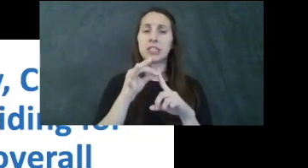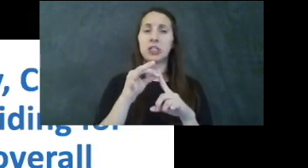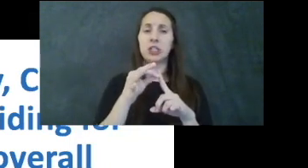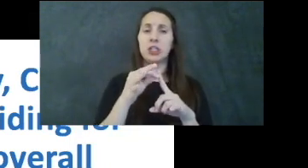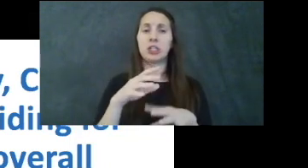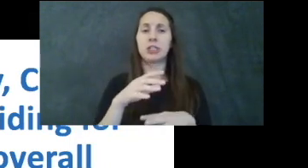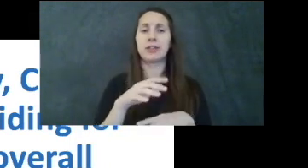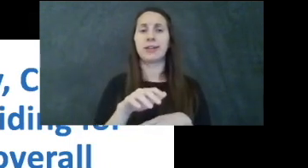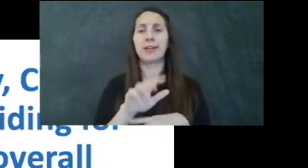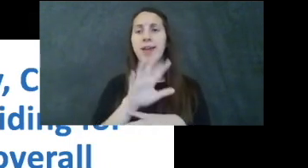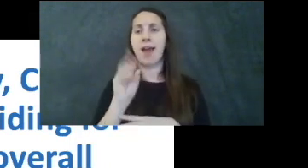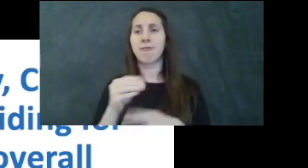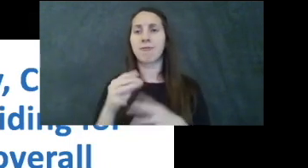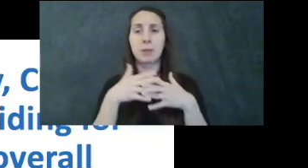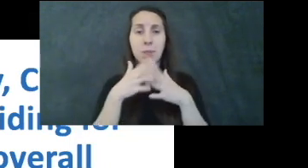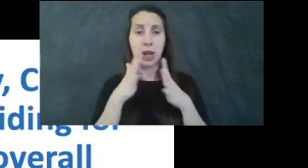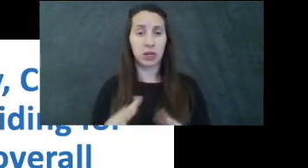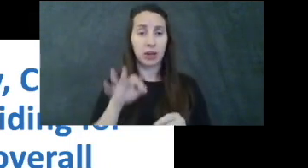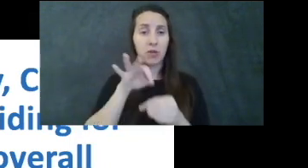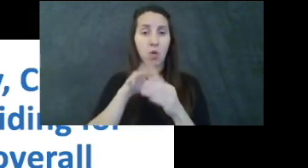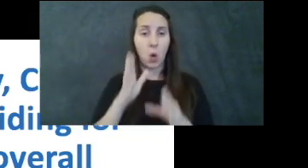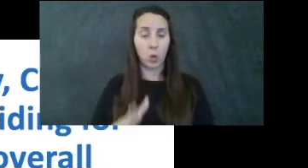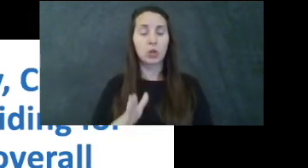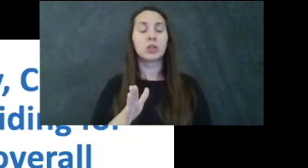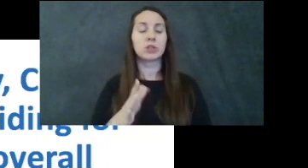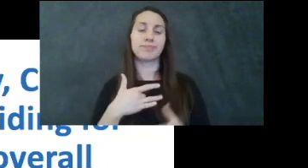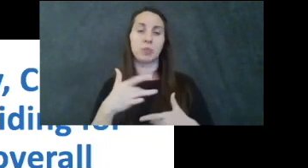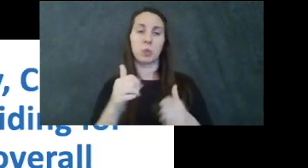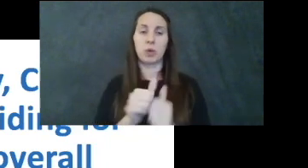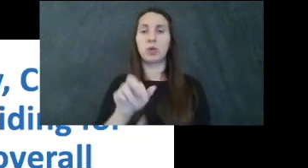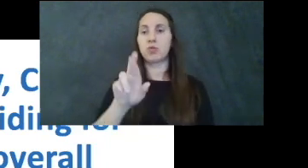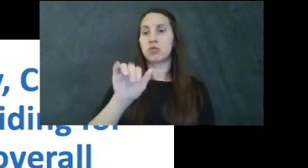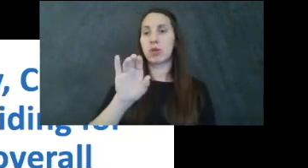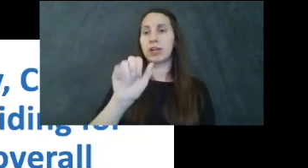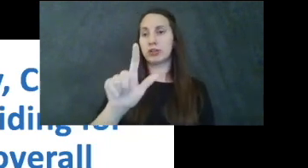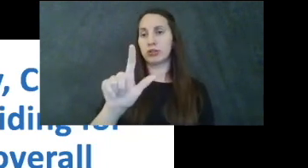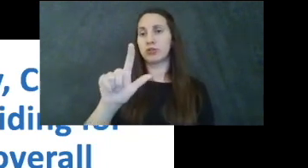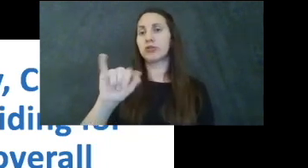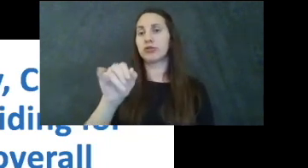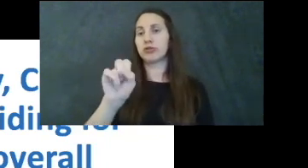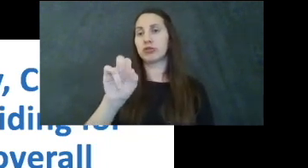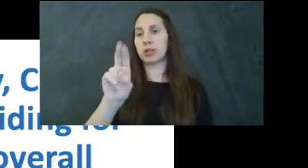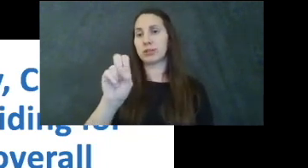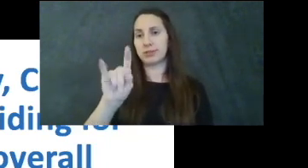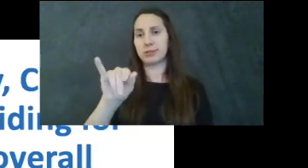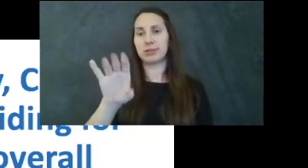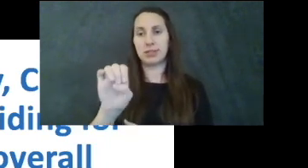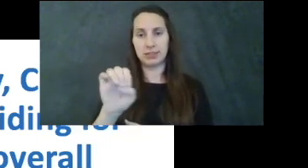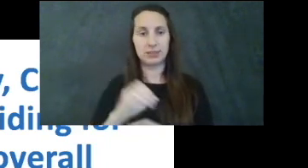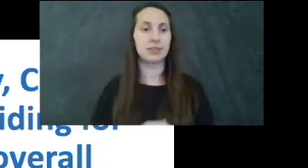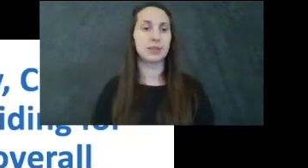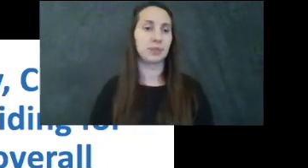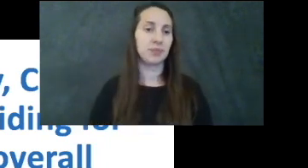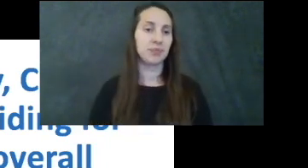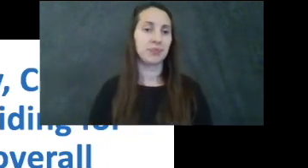justice. Democrats focused on COVID and focused on healthcare and its relationship to COVID.